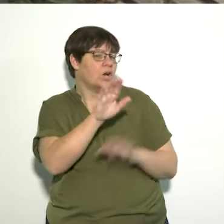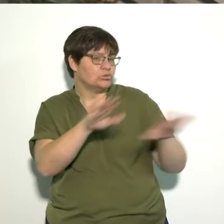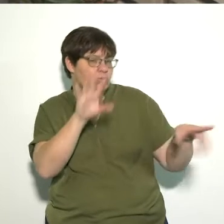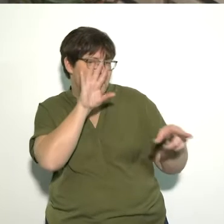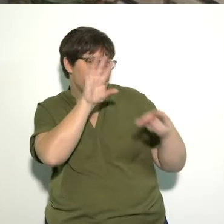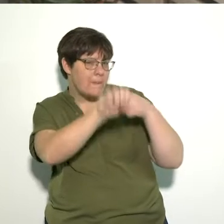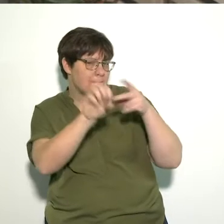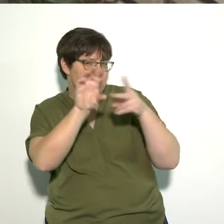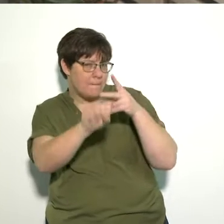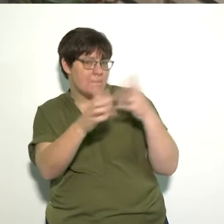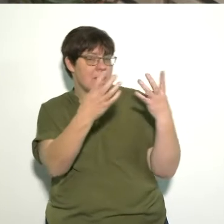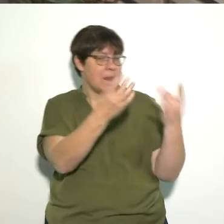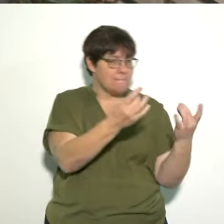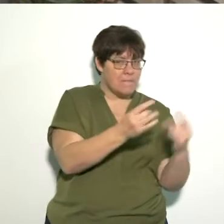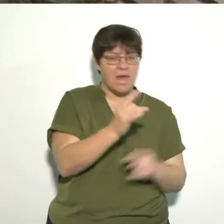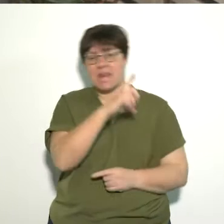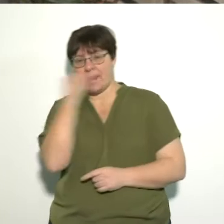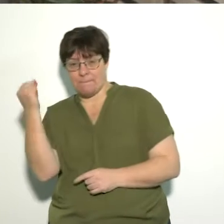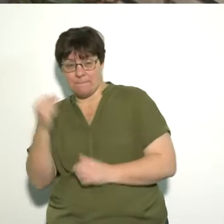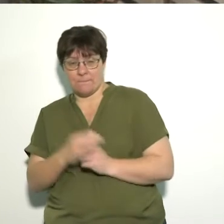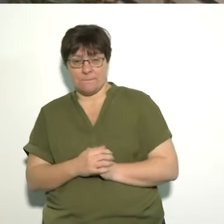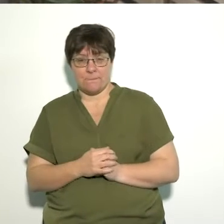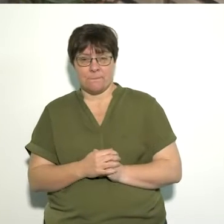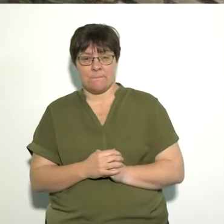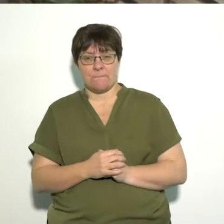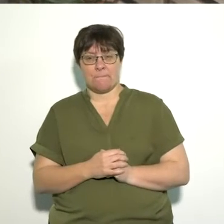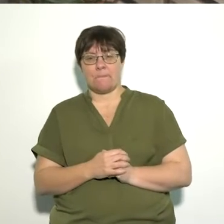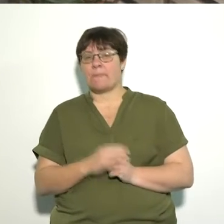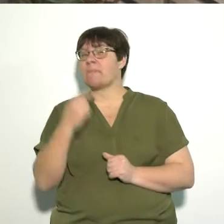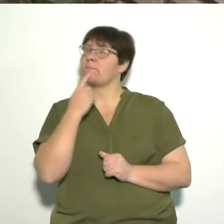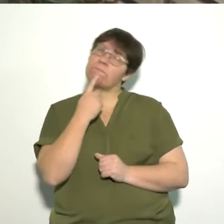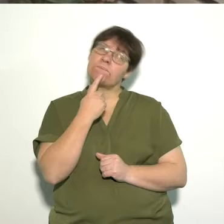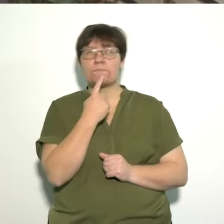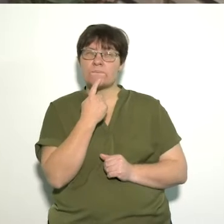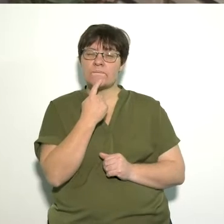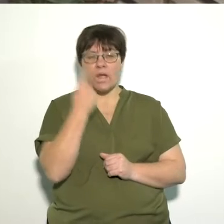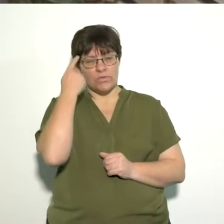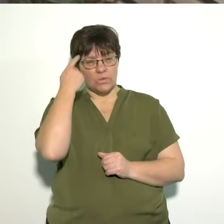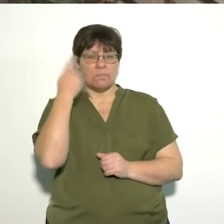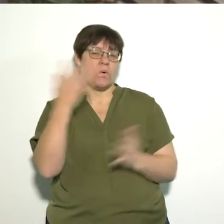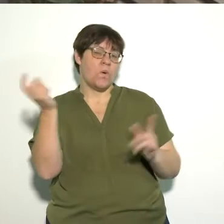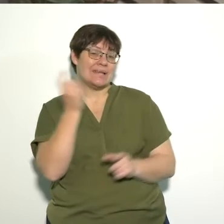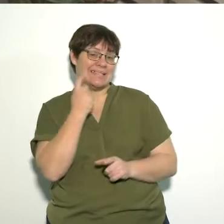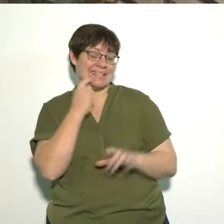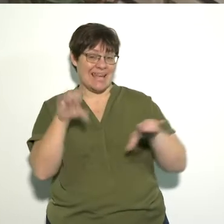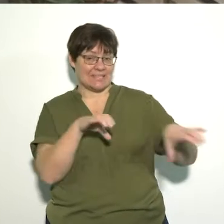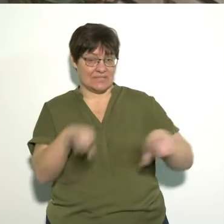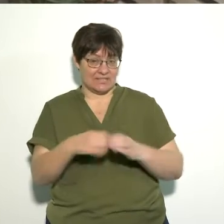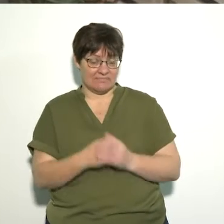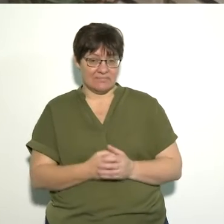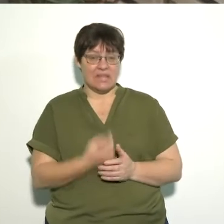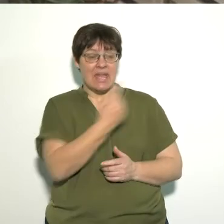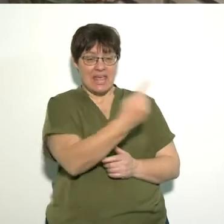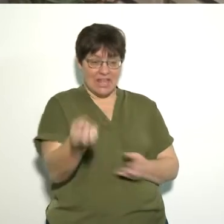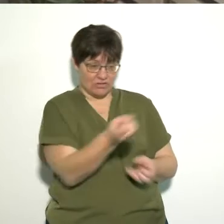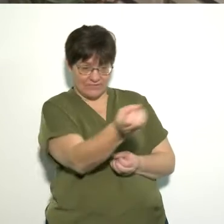can recognize their numbers or their number names? So the first thing I thought we'd start with is just an easy activity. You can give